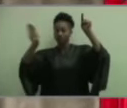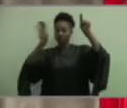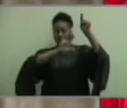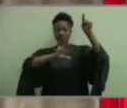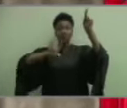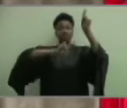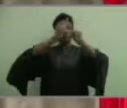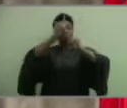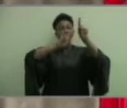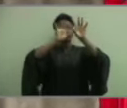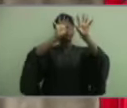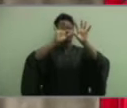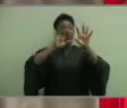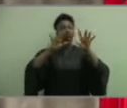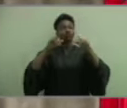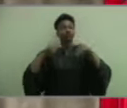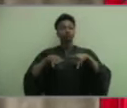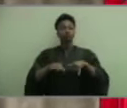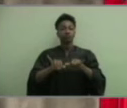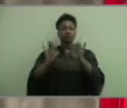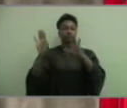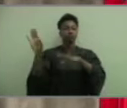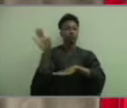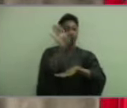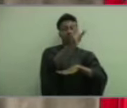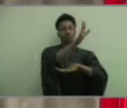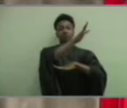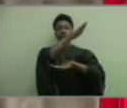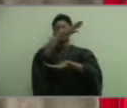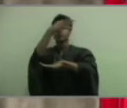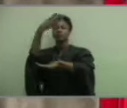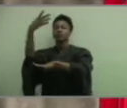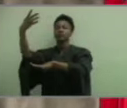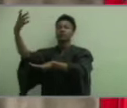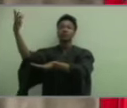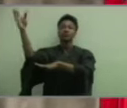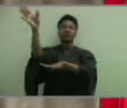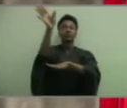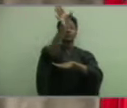banner yet wave